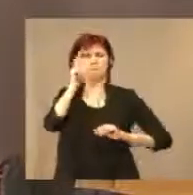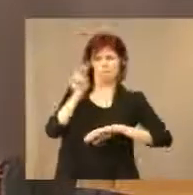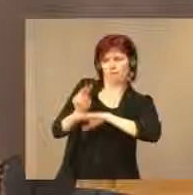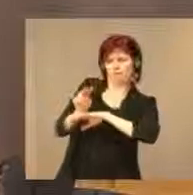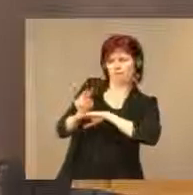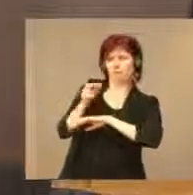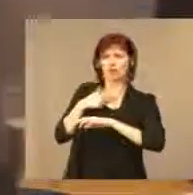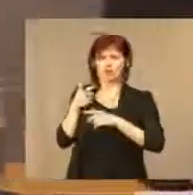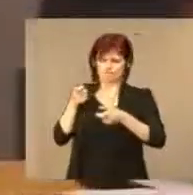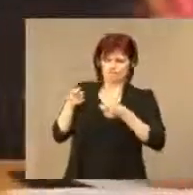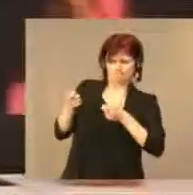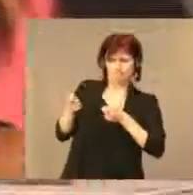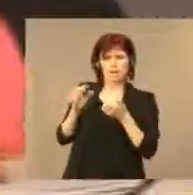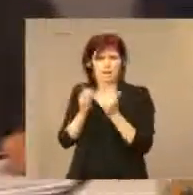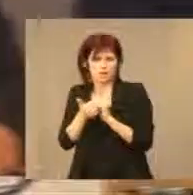enforced?